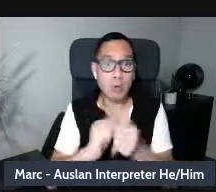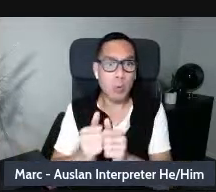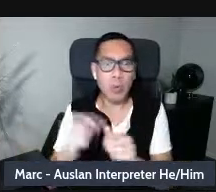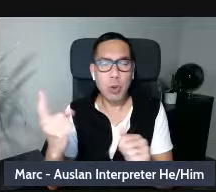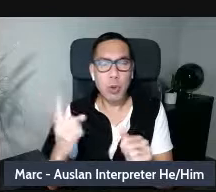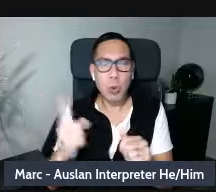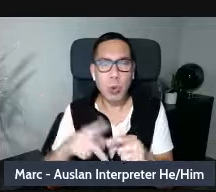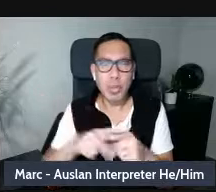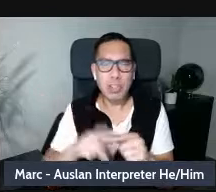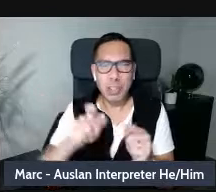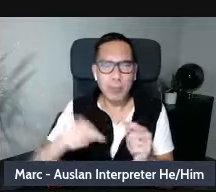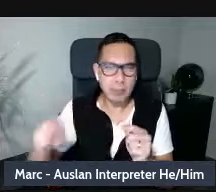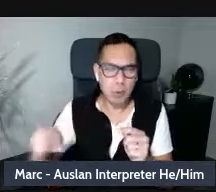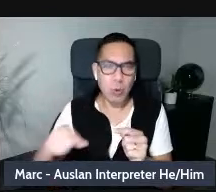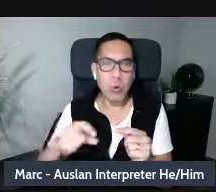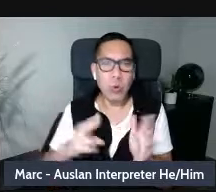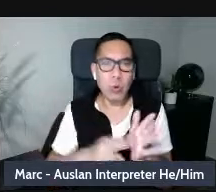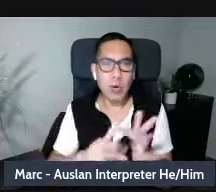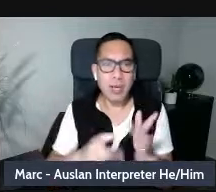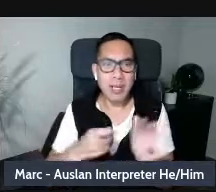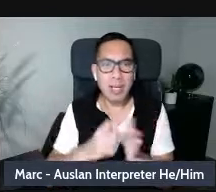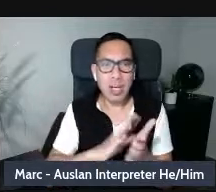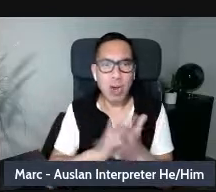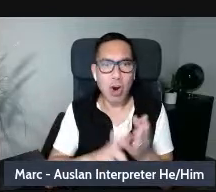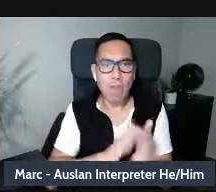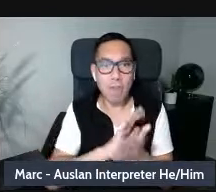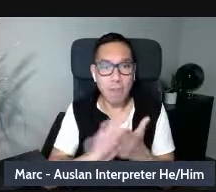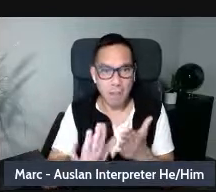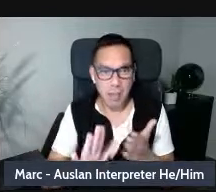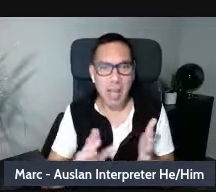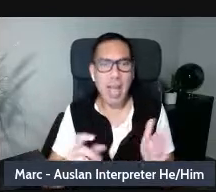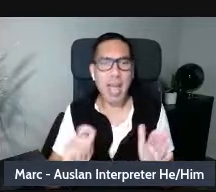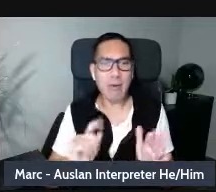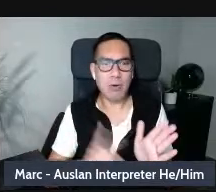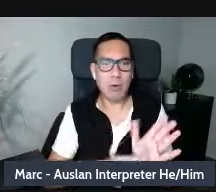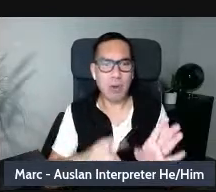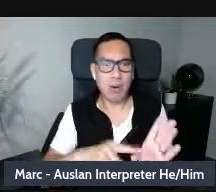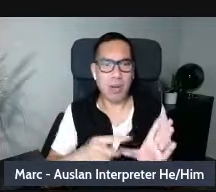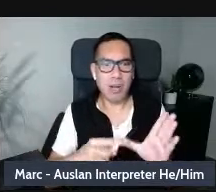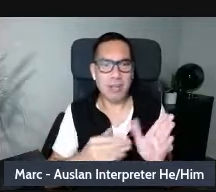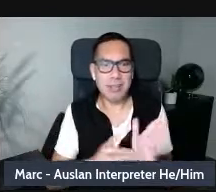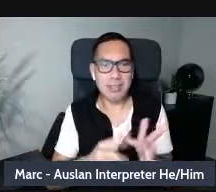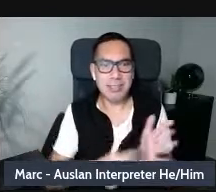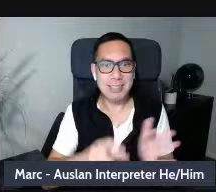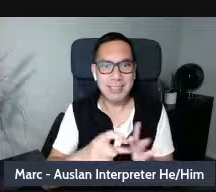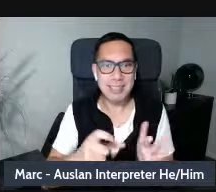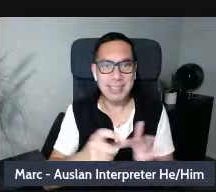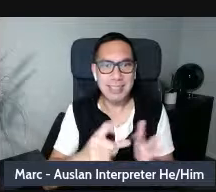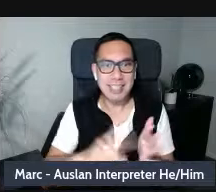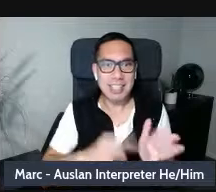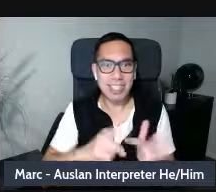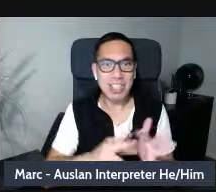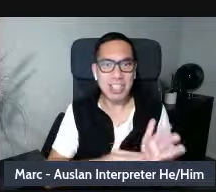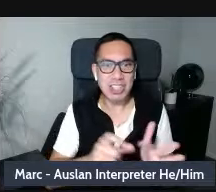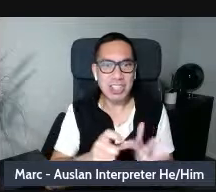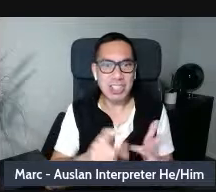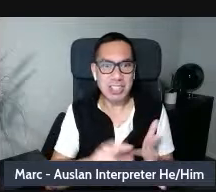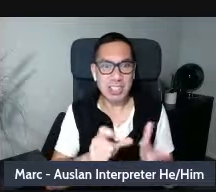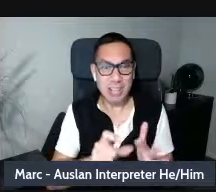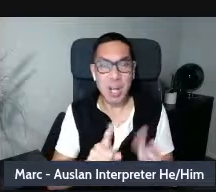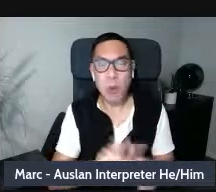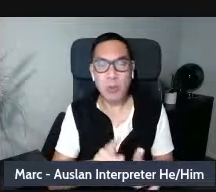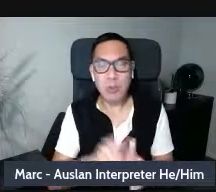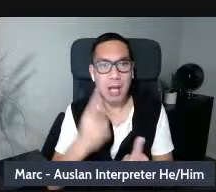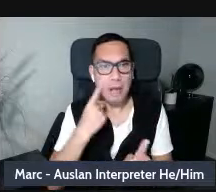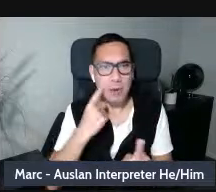Huff and Professor Liza Janidi, who are experts in developing computer simulations of blood flow,